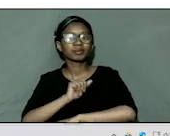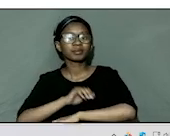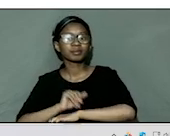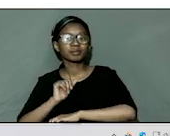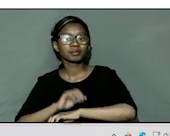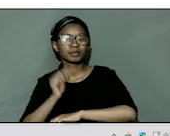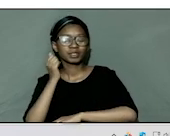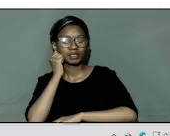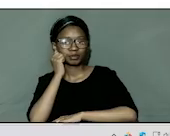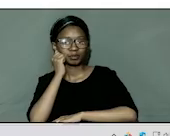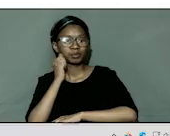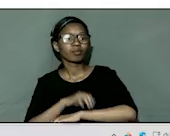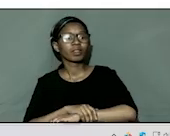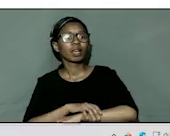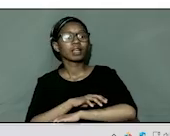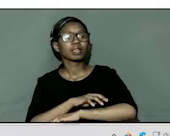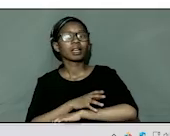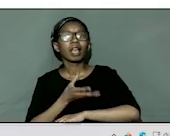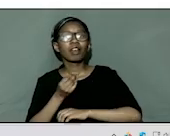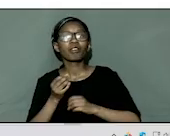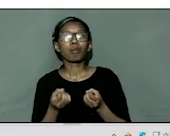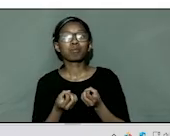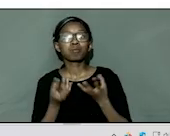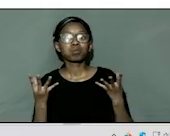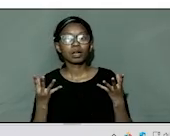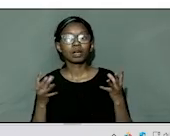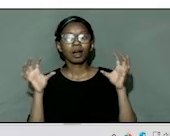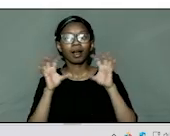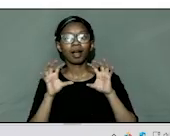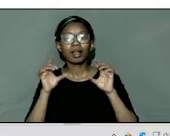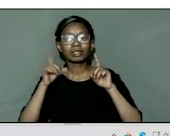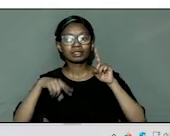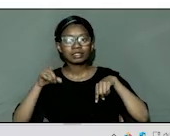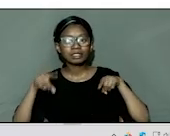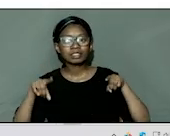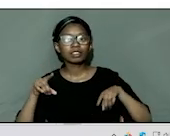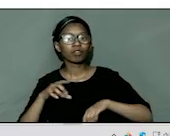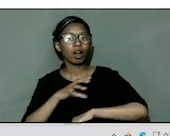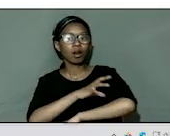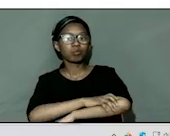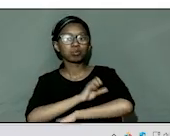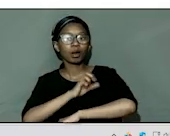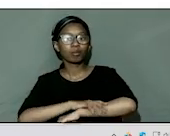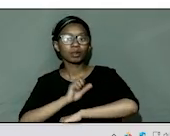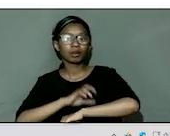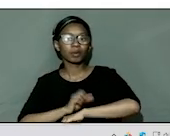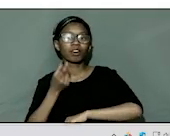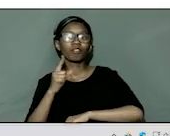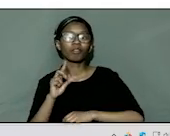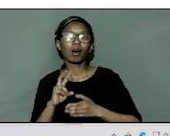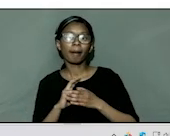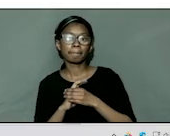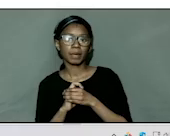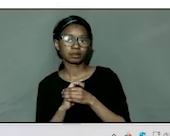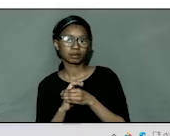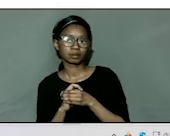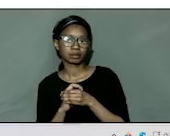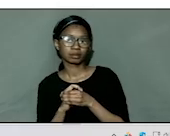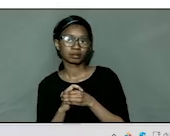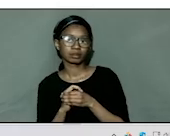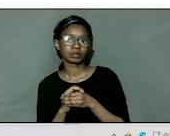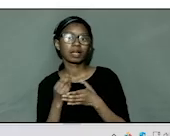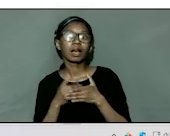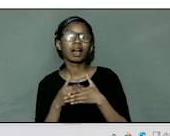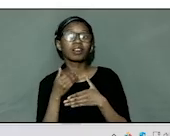of variation in the color of the fur of the mice. And then after you describe the word,